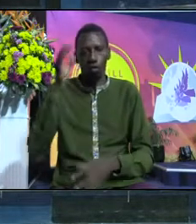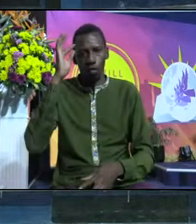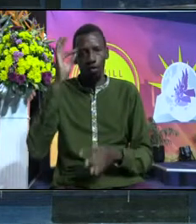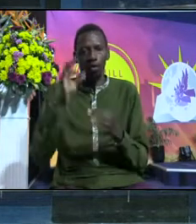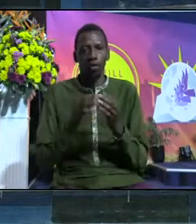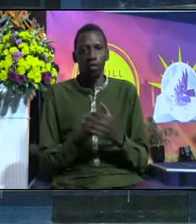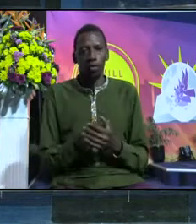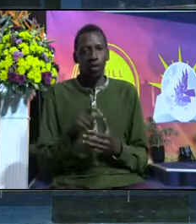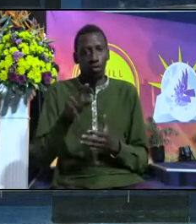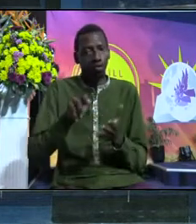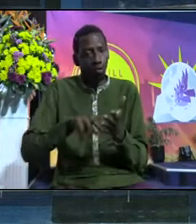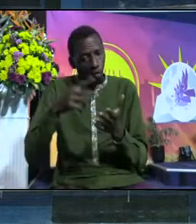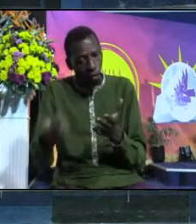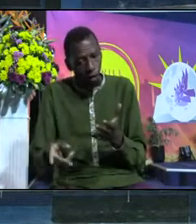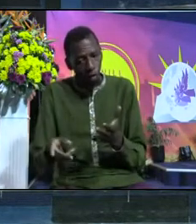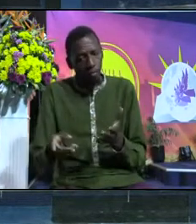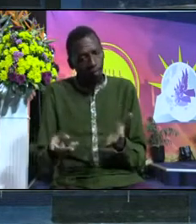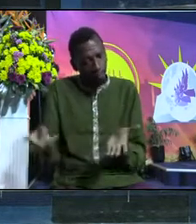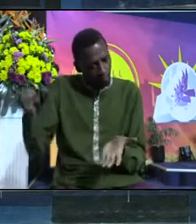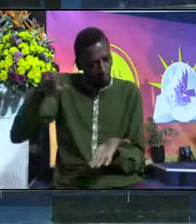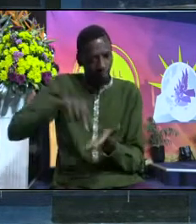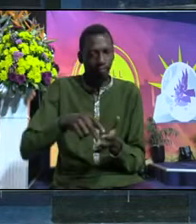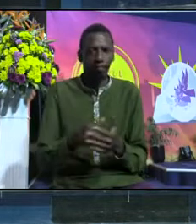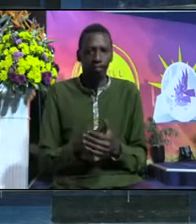Have you stumbled and fallen? Get up